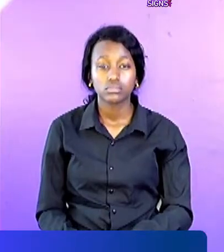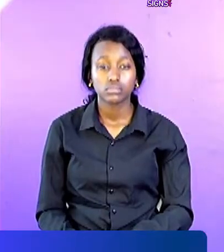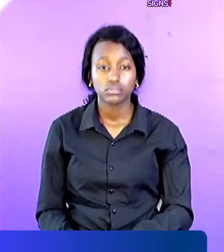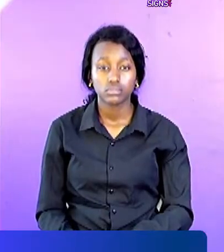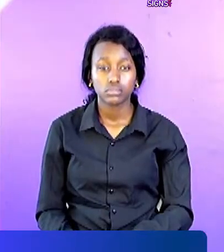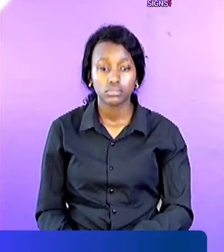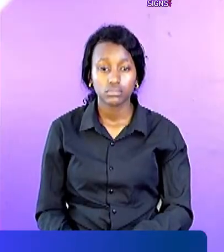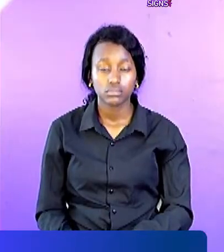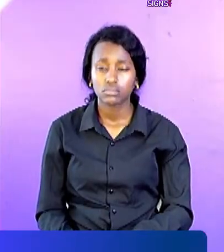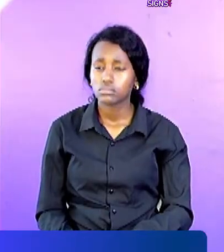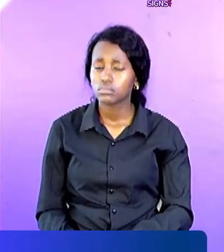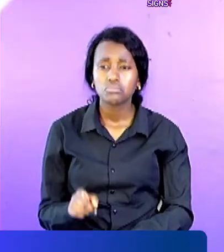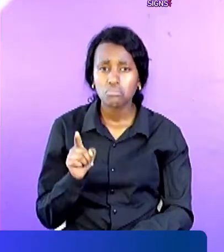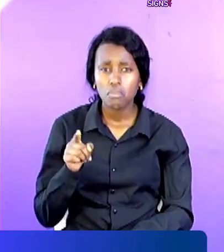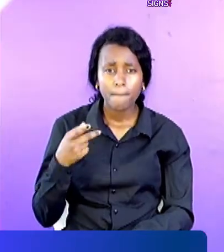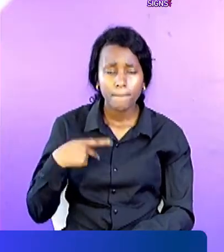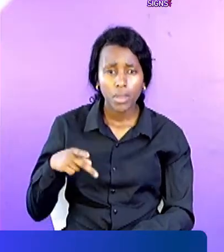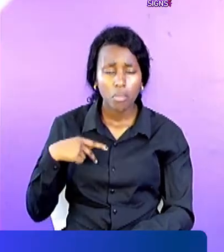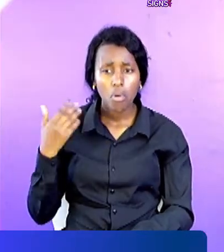No, like we said,